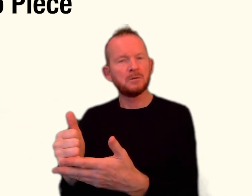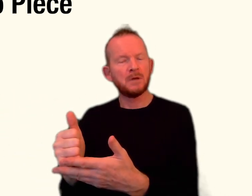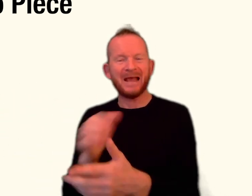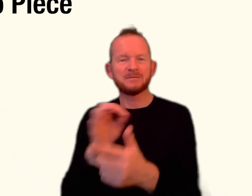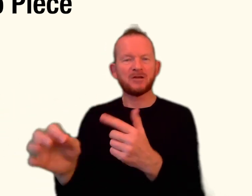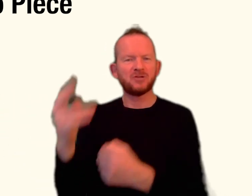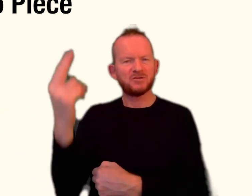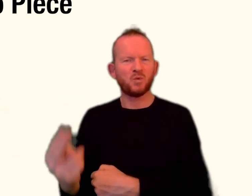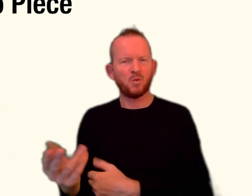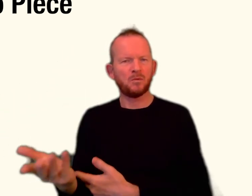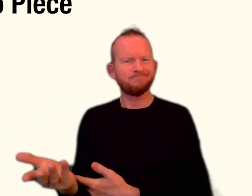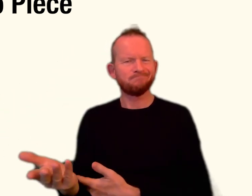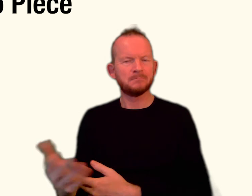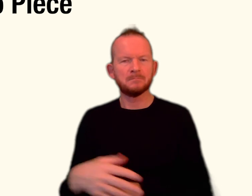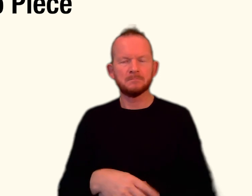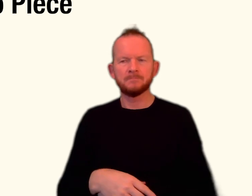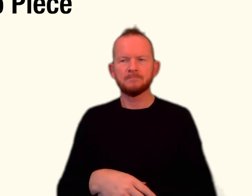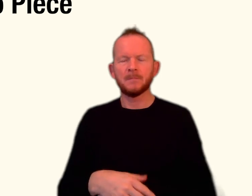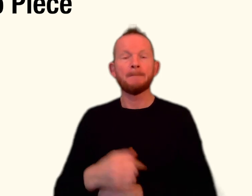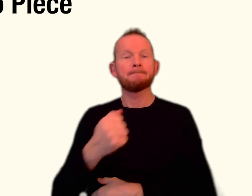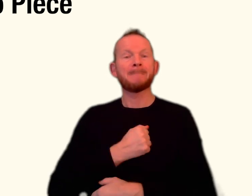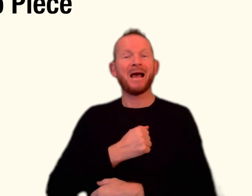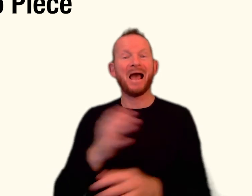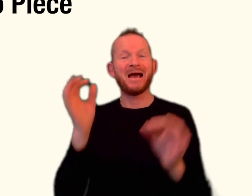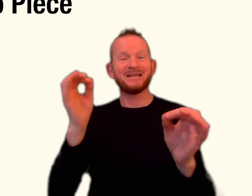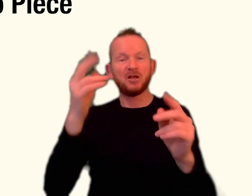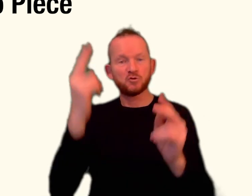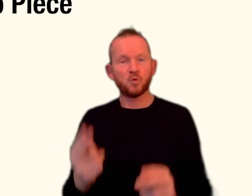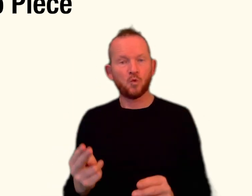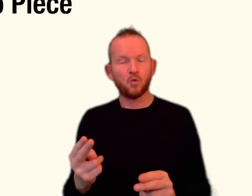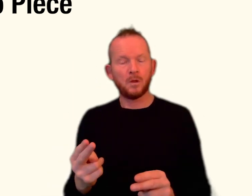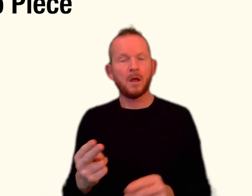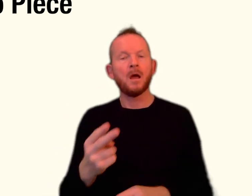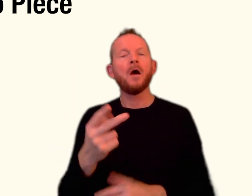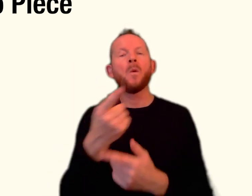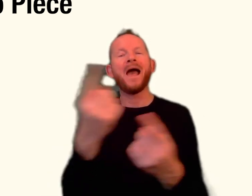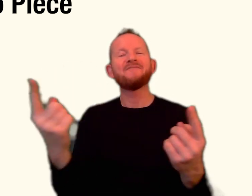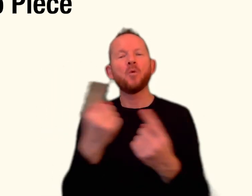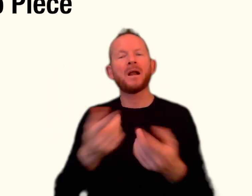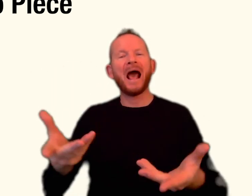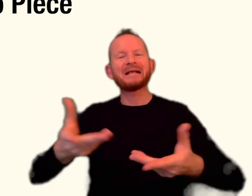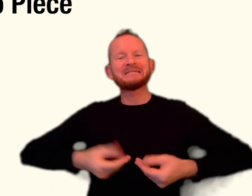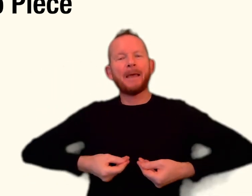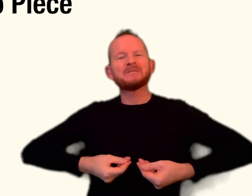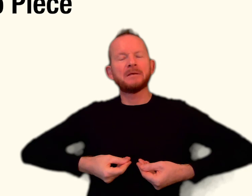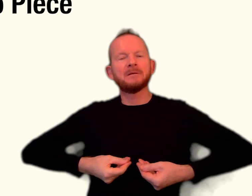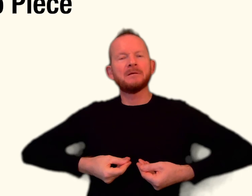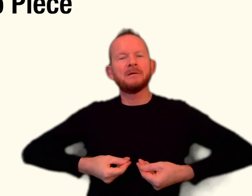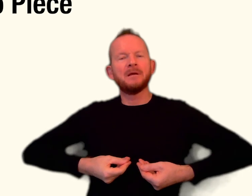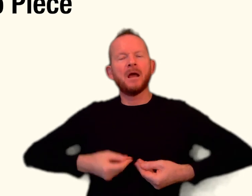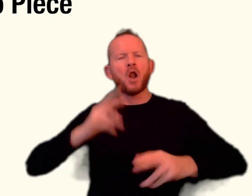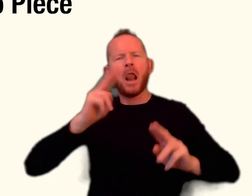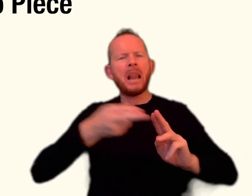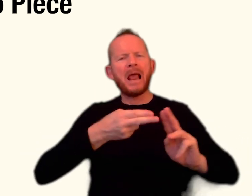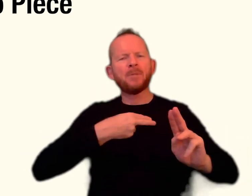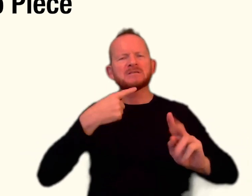specialist school. My ideal school would be a school where everyone is accepted and there aren't labels saying